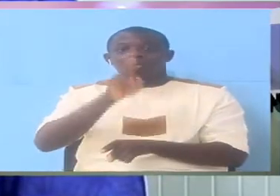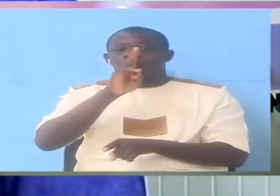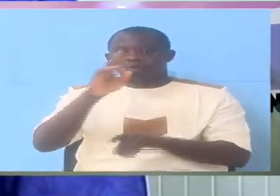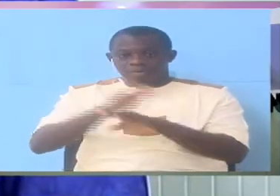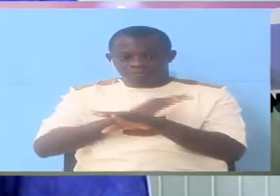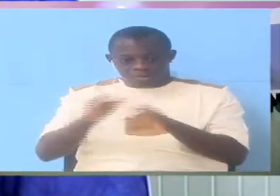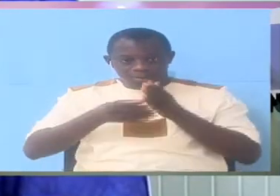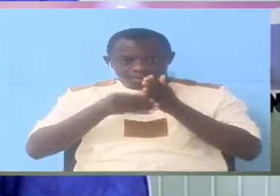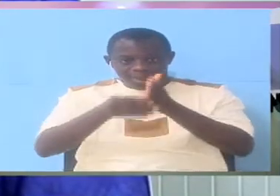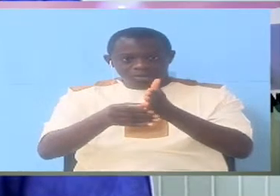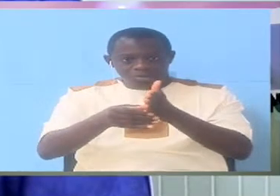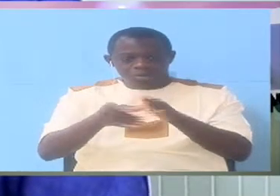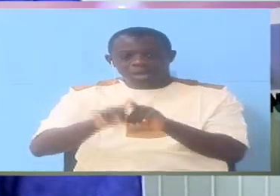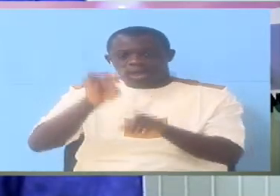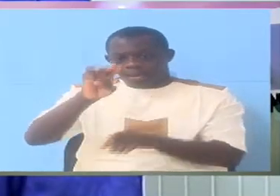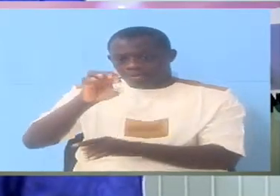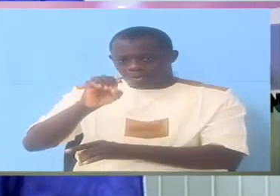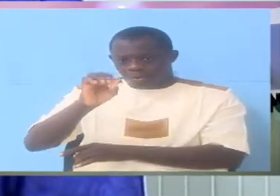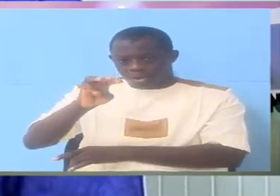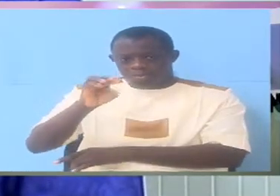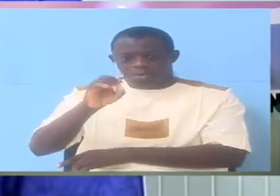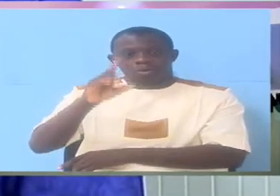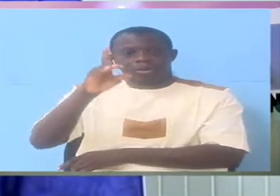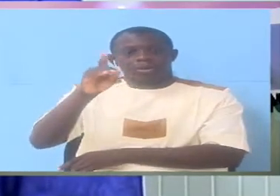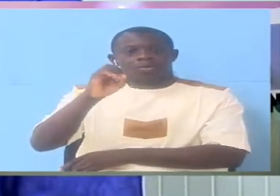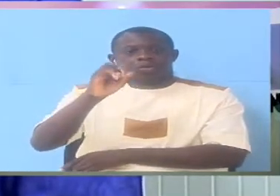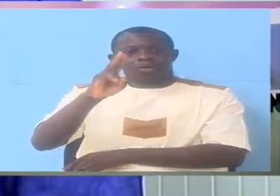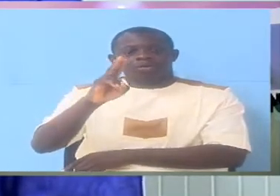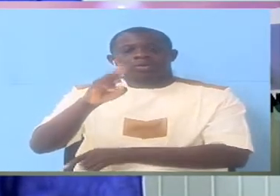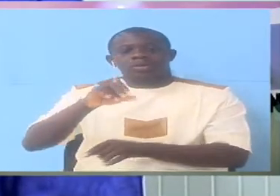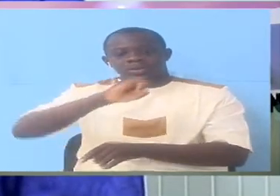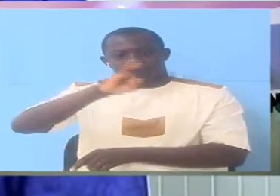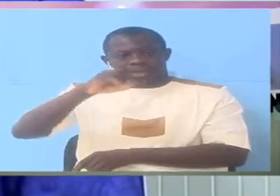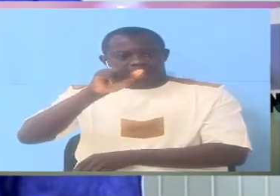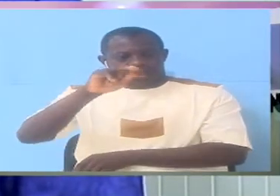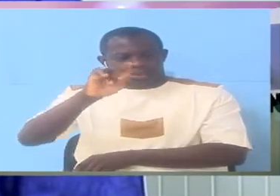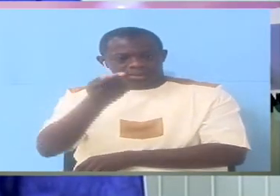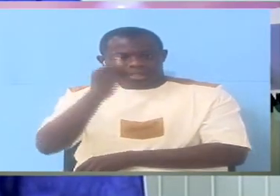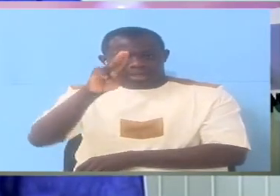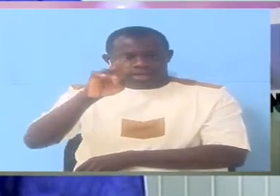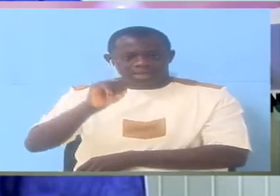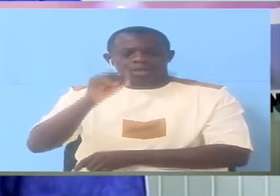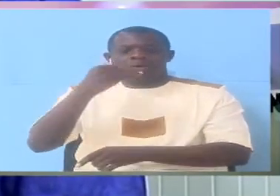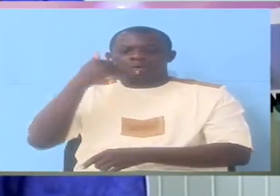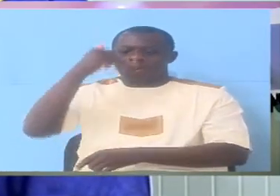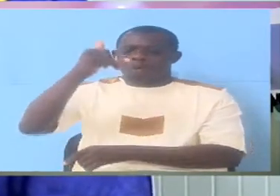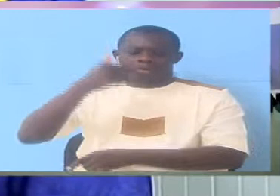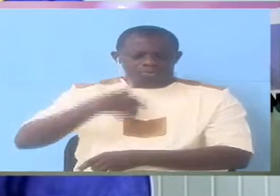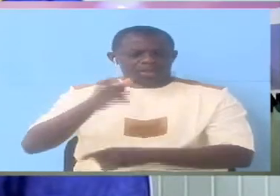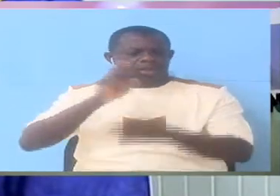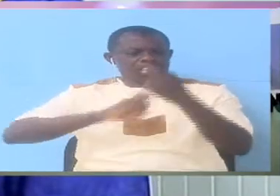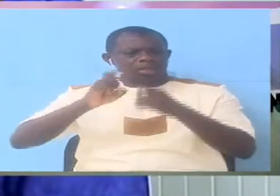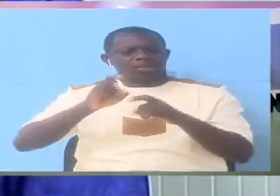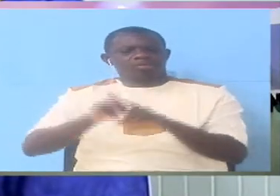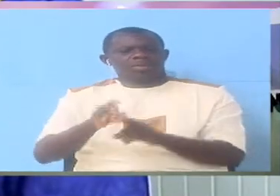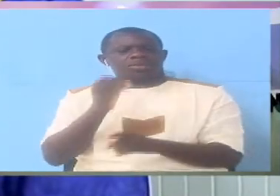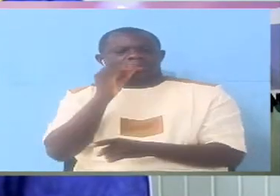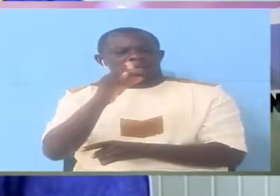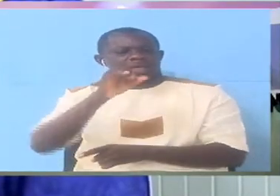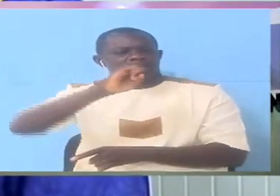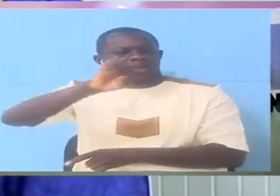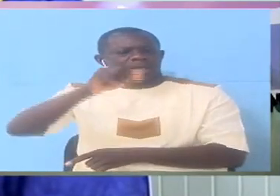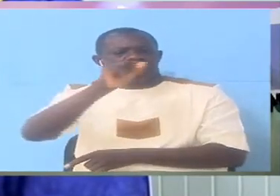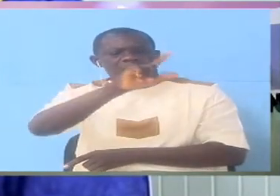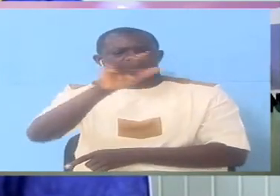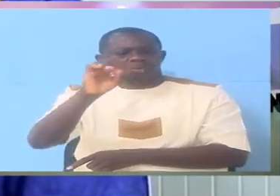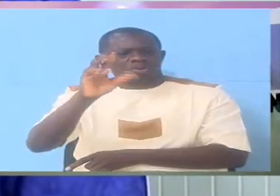ex-managing director, Momodu Jain, called me again Jallow, and said to me, Jallow,